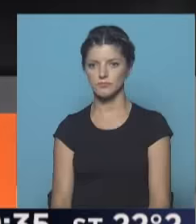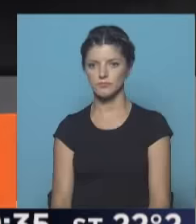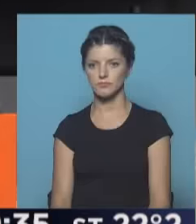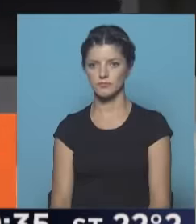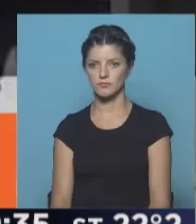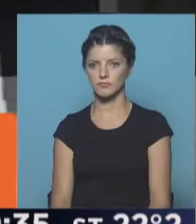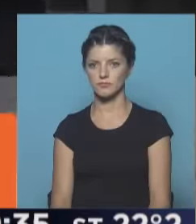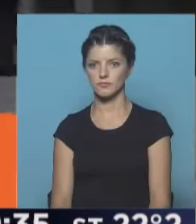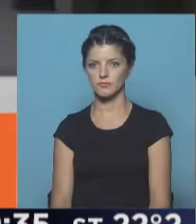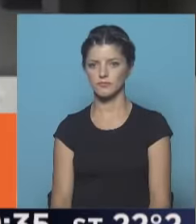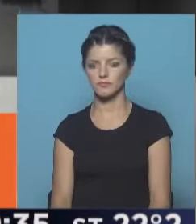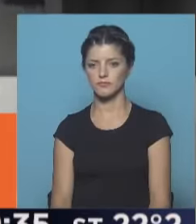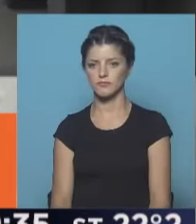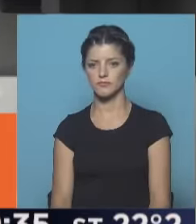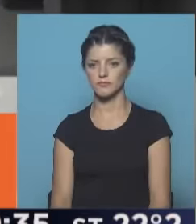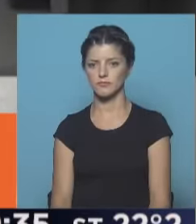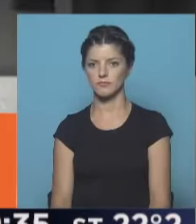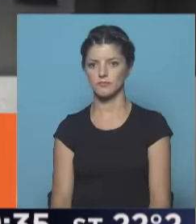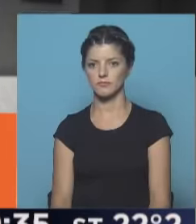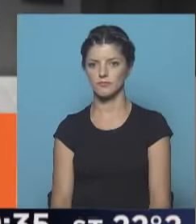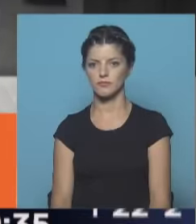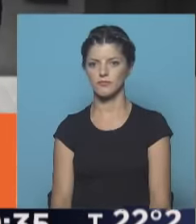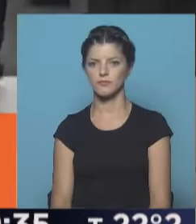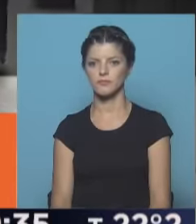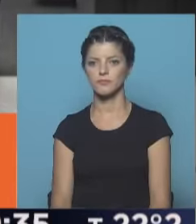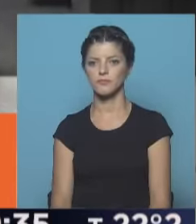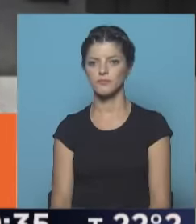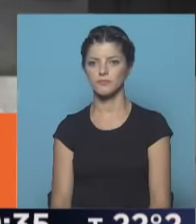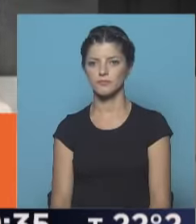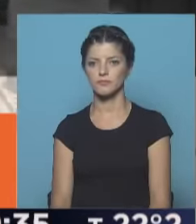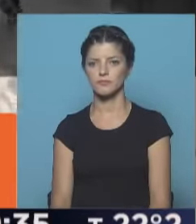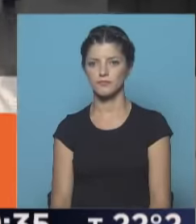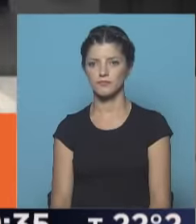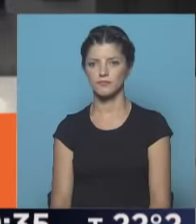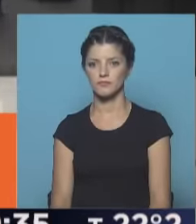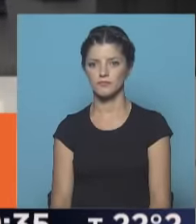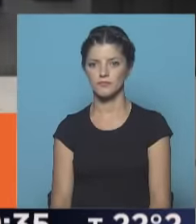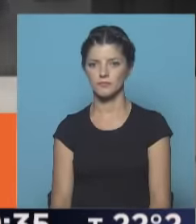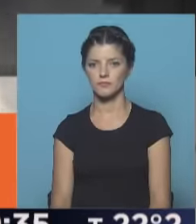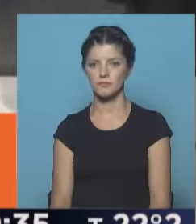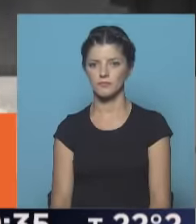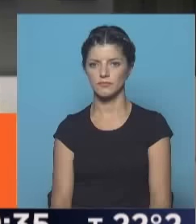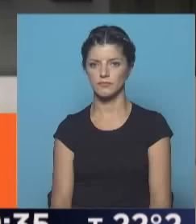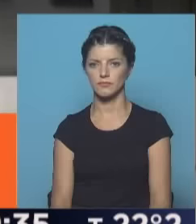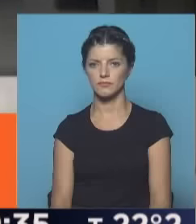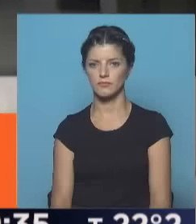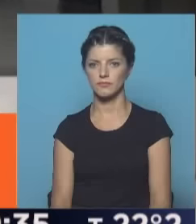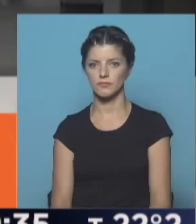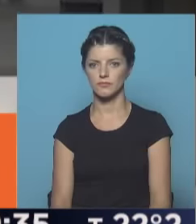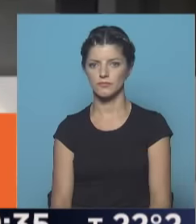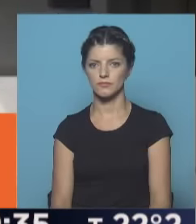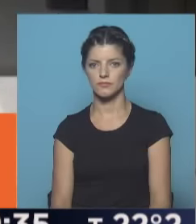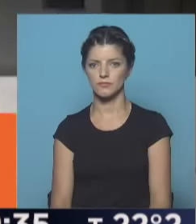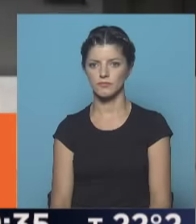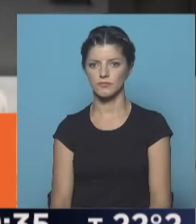Yeah. From? Hillary or Trump? I say Hillary. Why Hillary? Because I think she